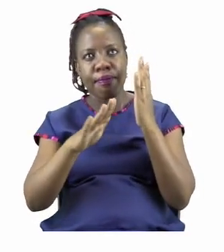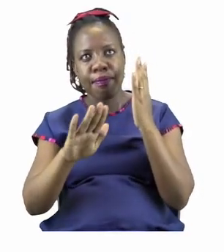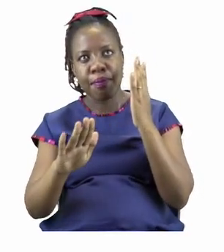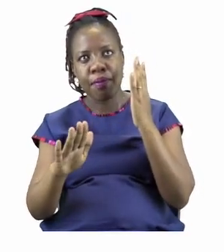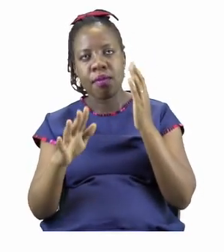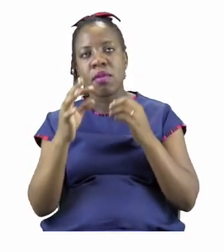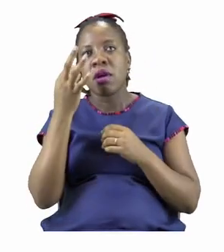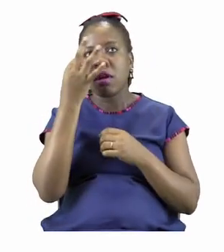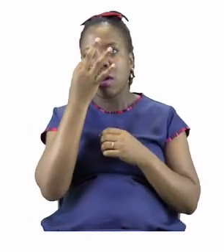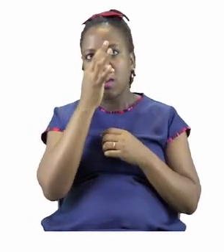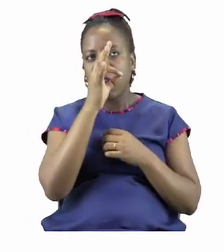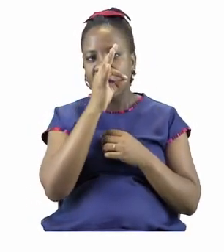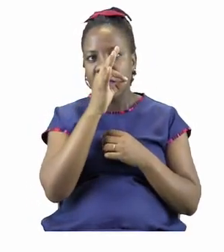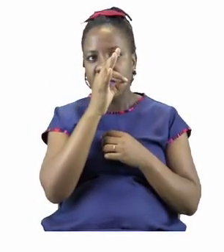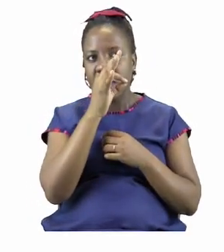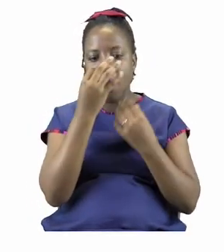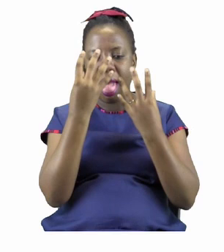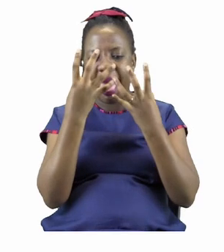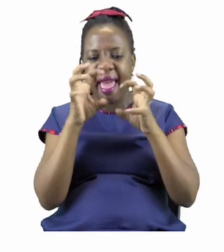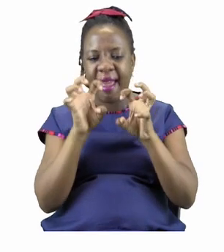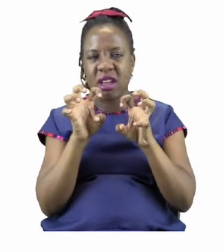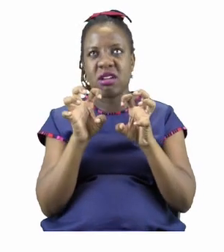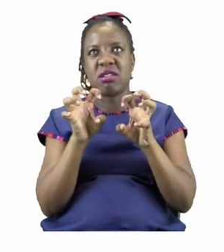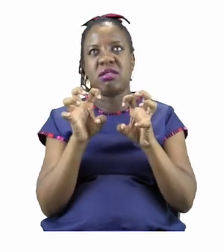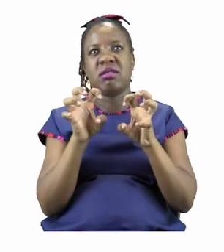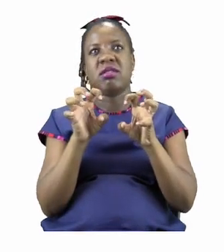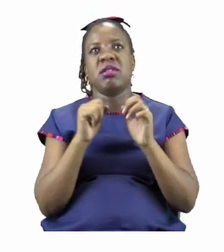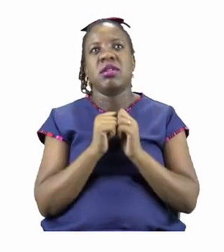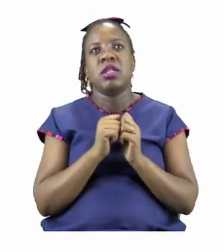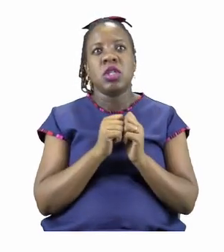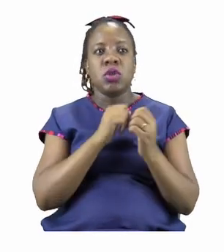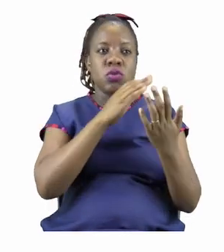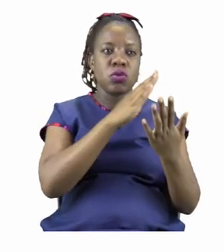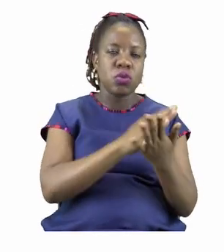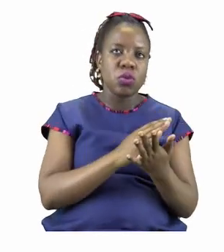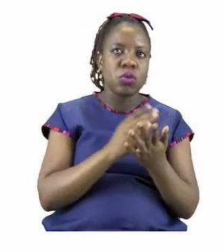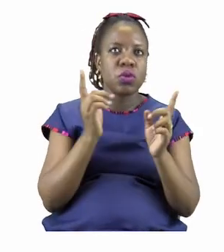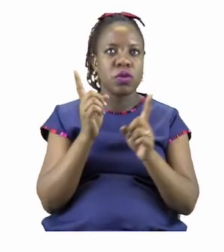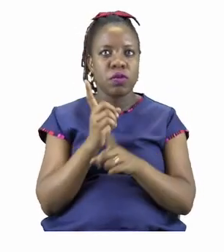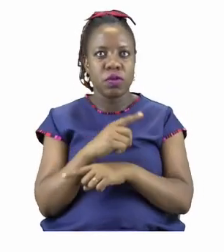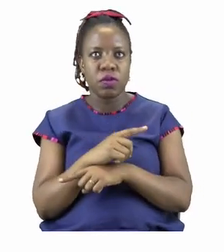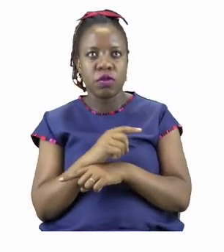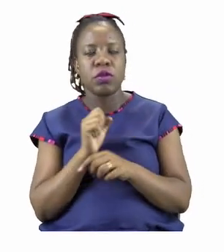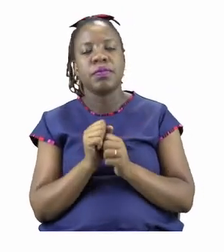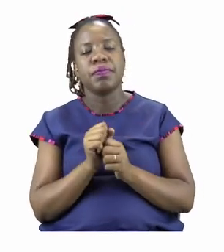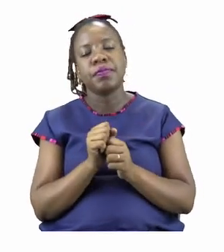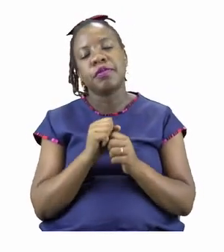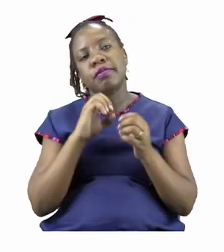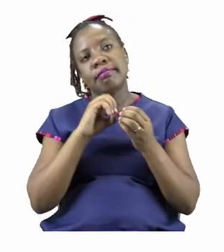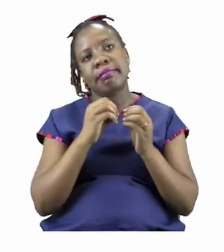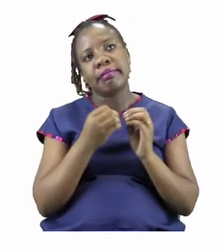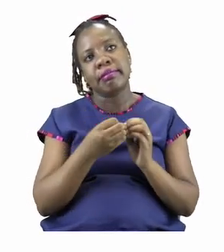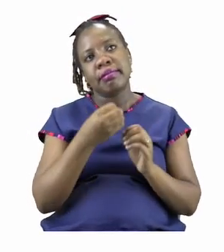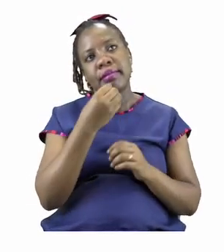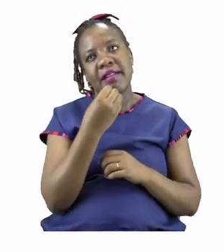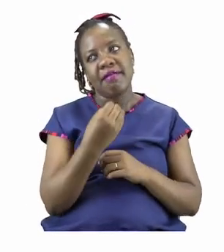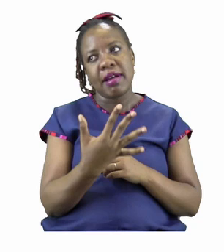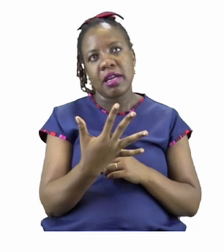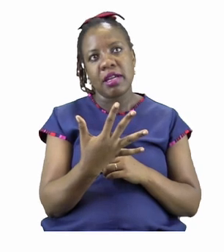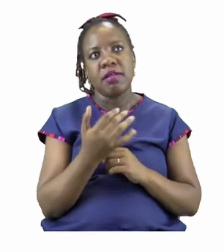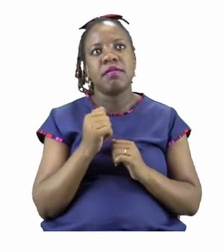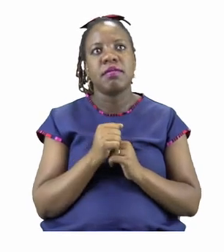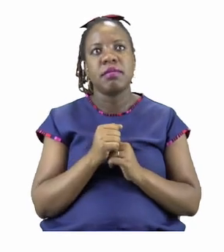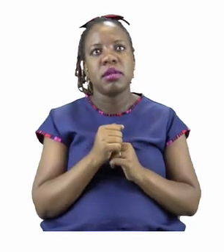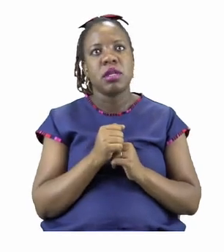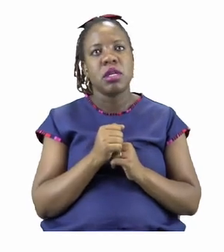and circle. Number 5, if you look up, will you see what season it will